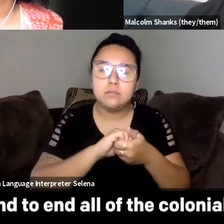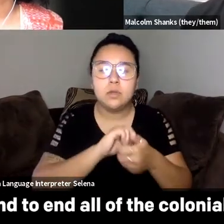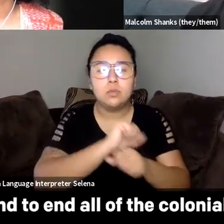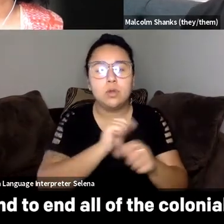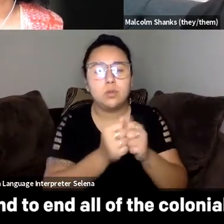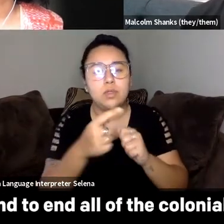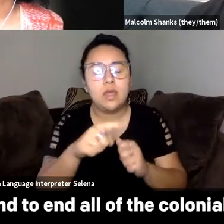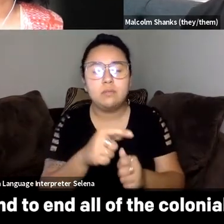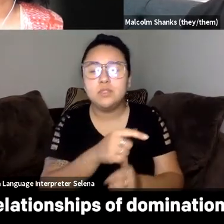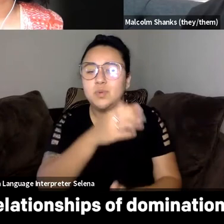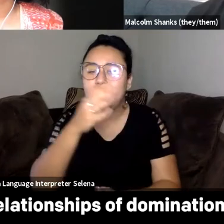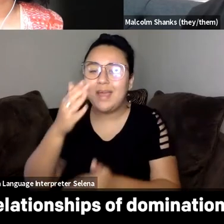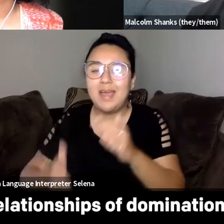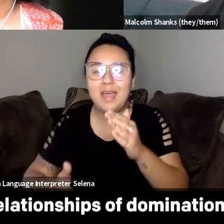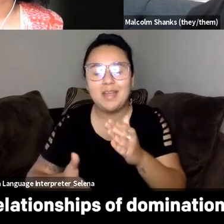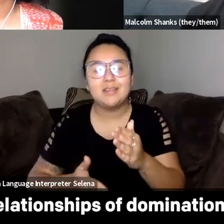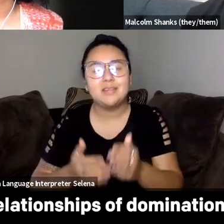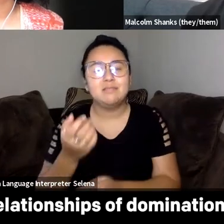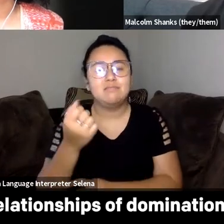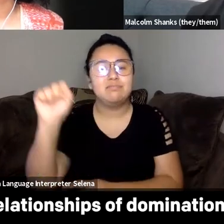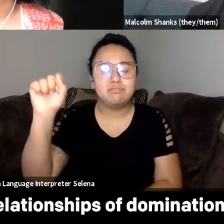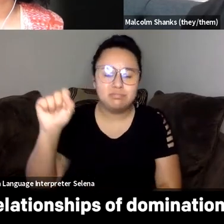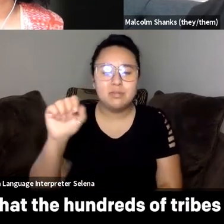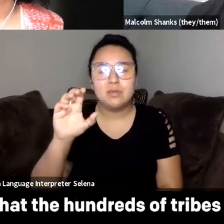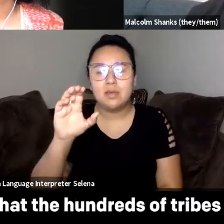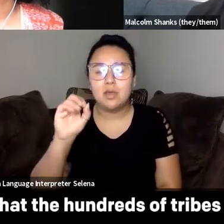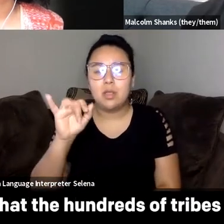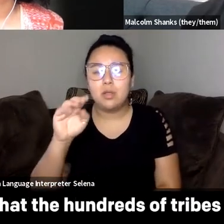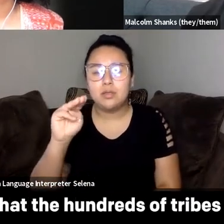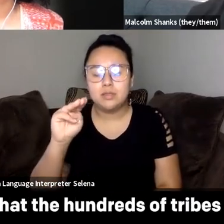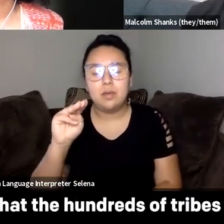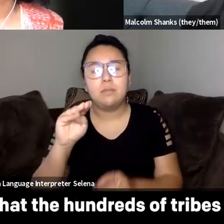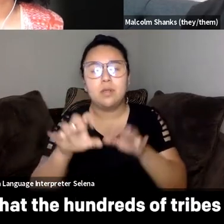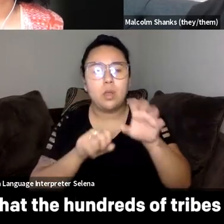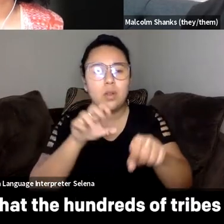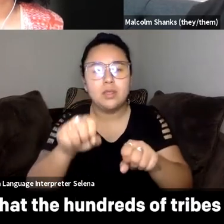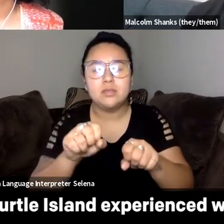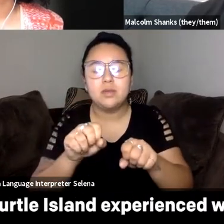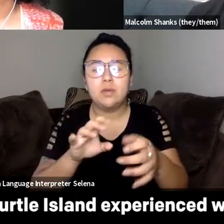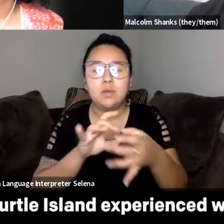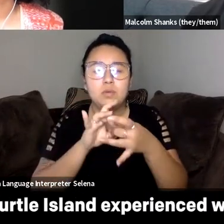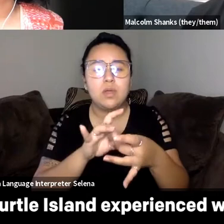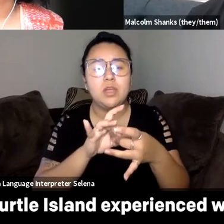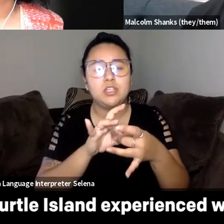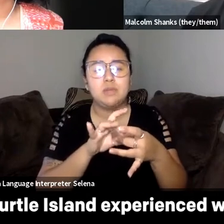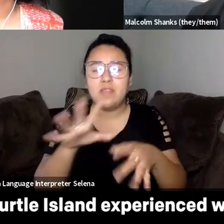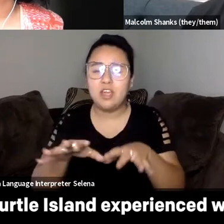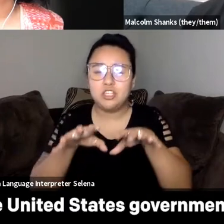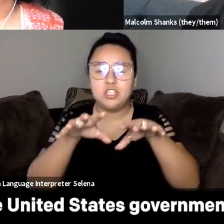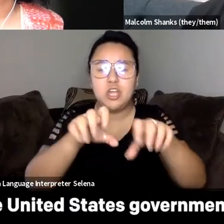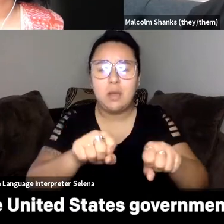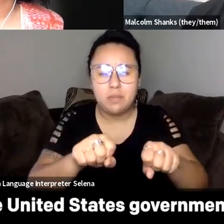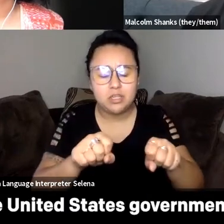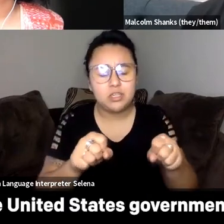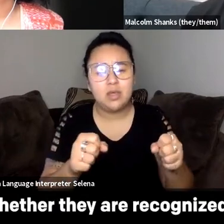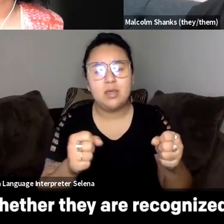end colonialism and to end all of the colonial relationships of domination that the hundreds of tribes on Turtle